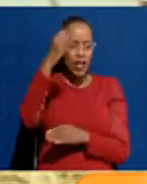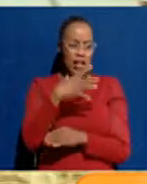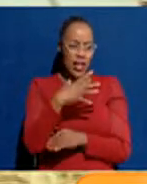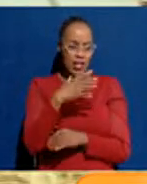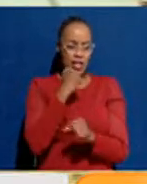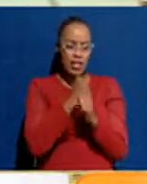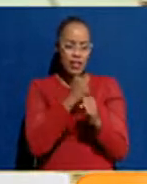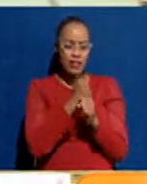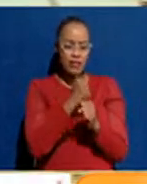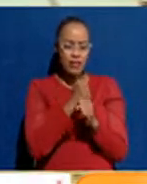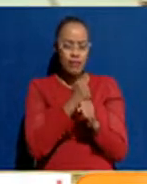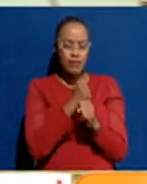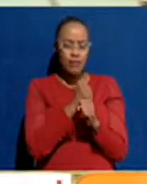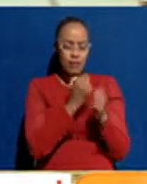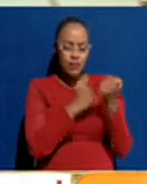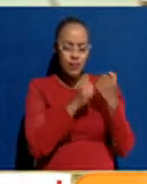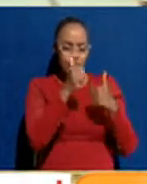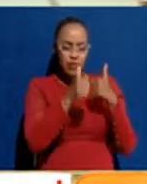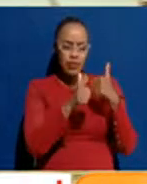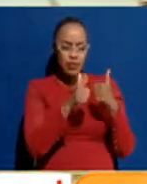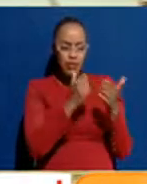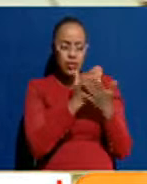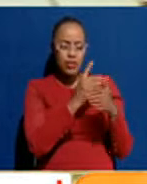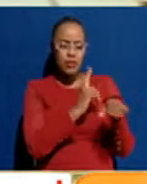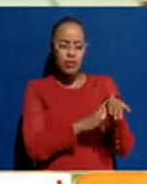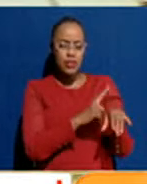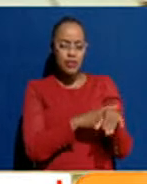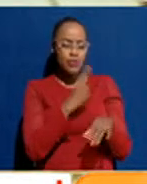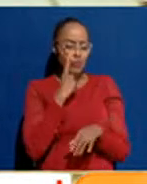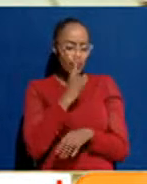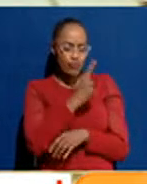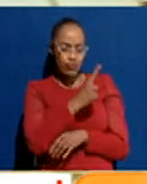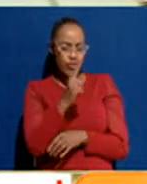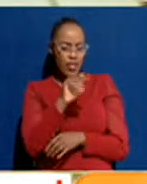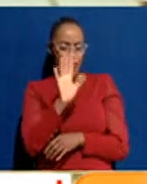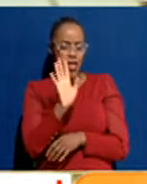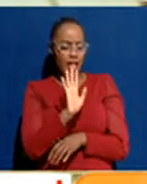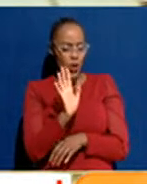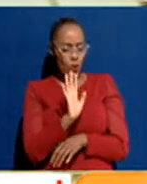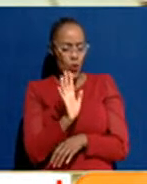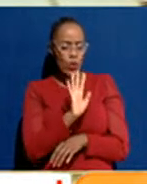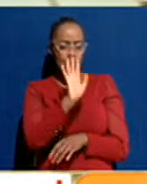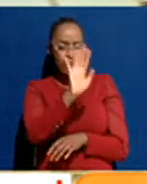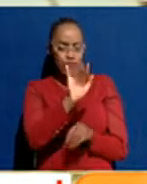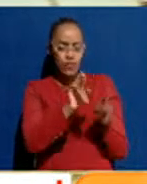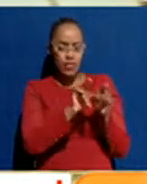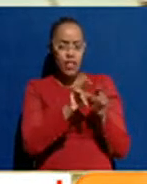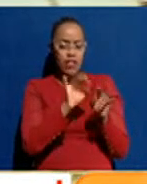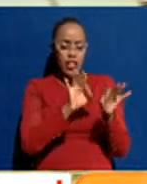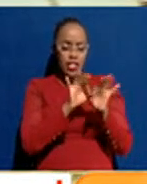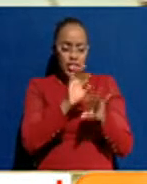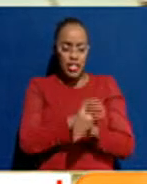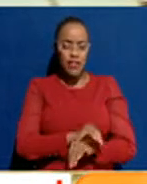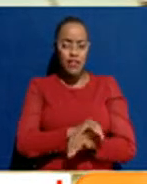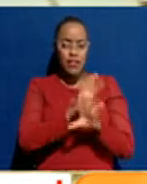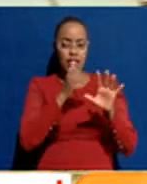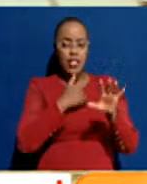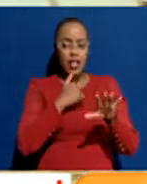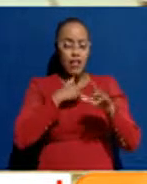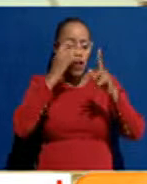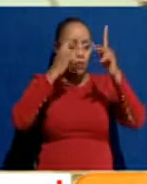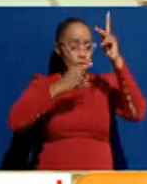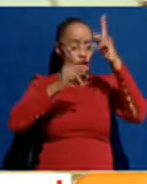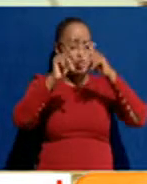does actions that at times has been perceived out there. Let me point at the outset that we actually have a very professional